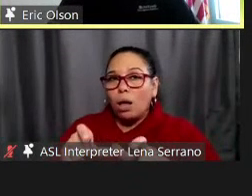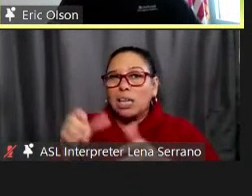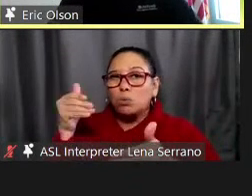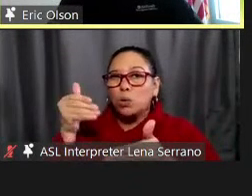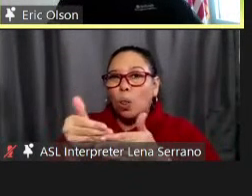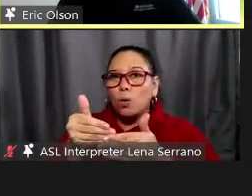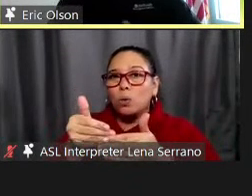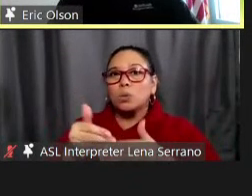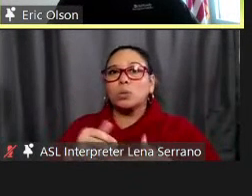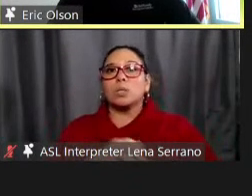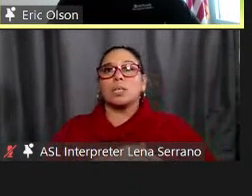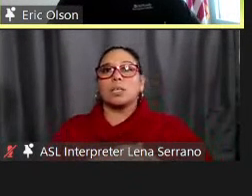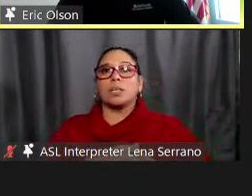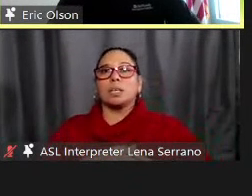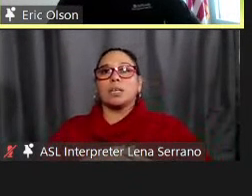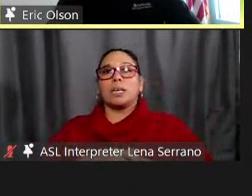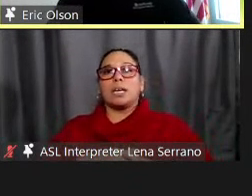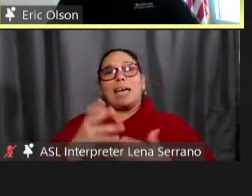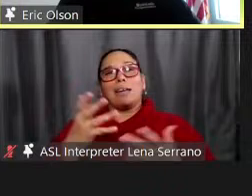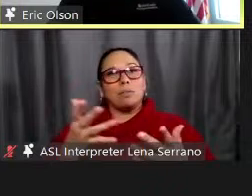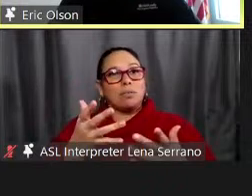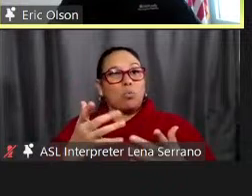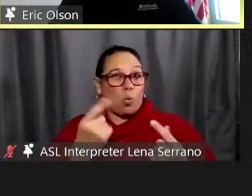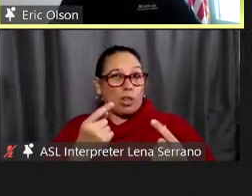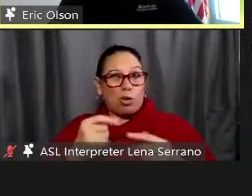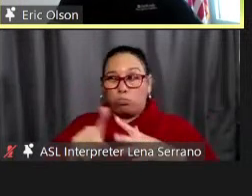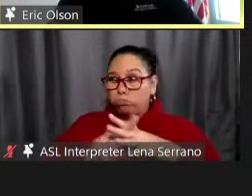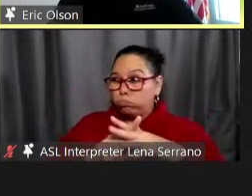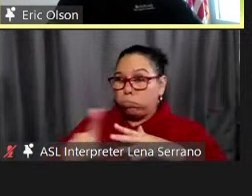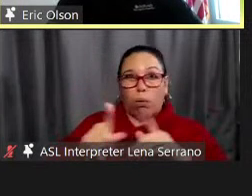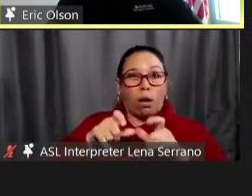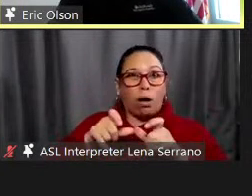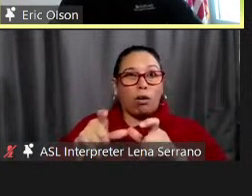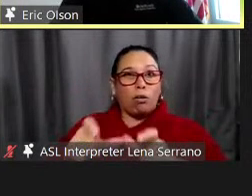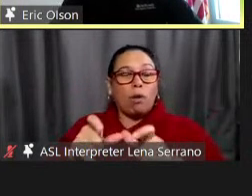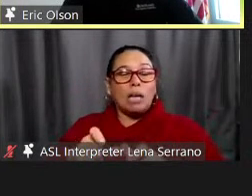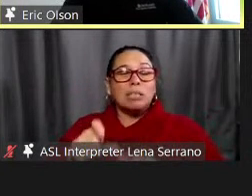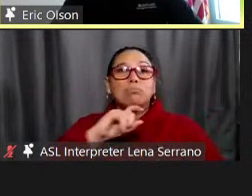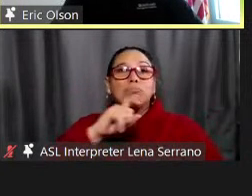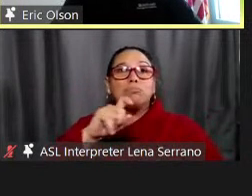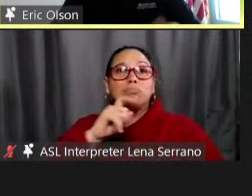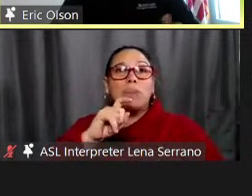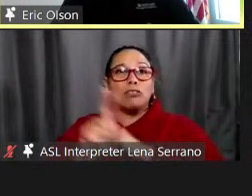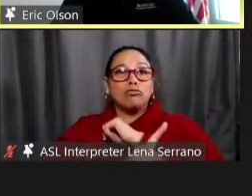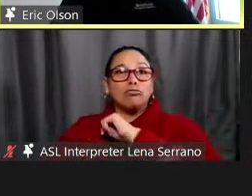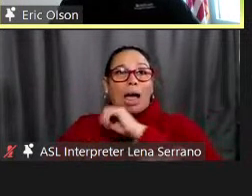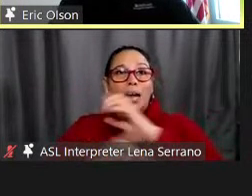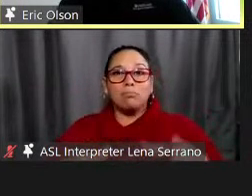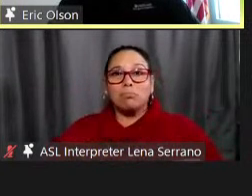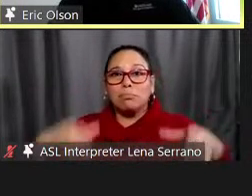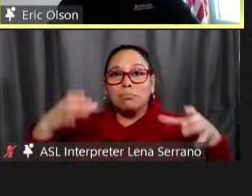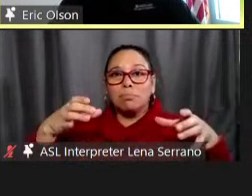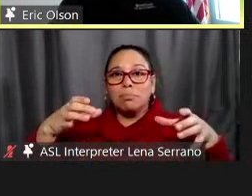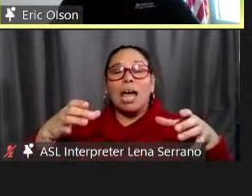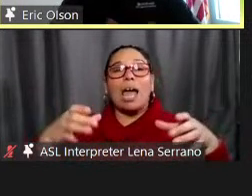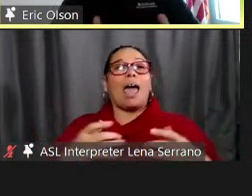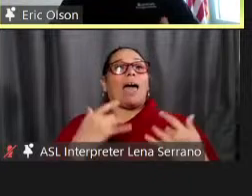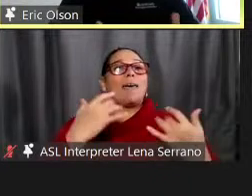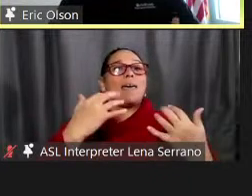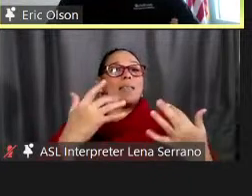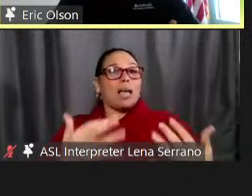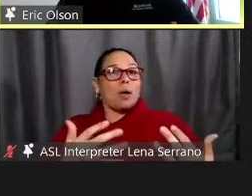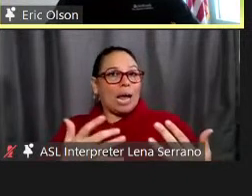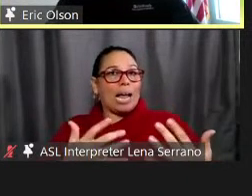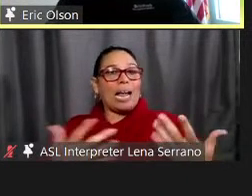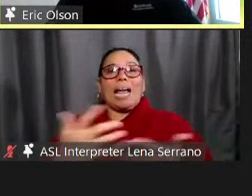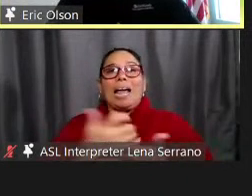this case, it ended up being a steel trash enclosure that was about 30 to 40 feet away. They waited for a lull in the gunfire, collected